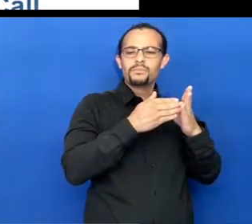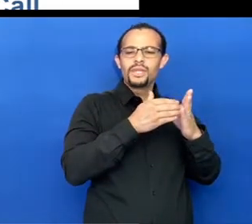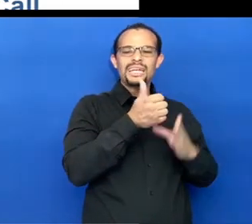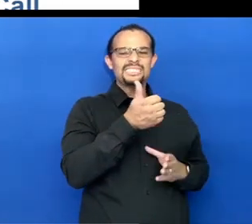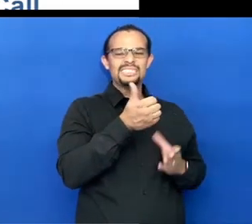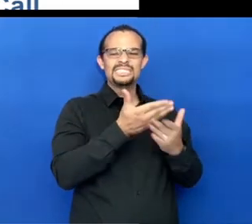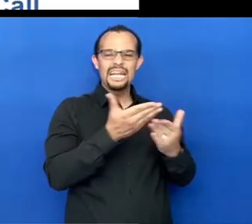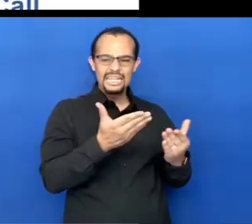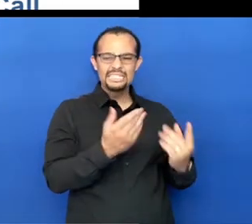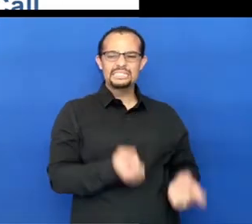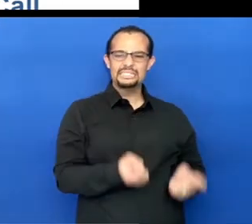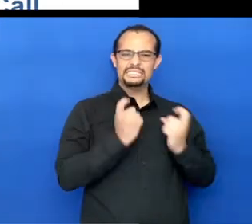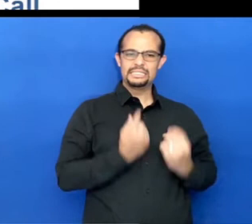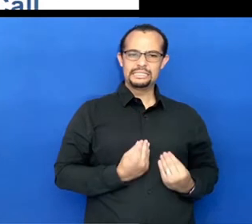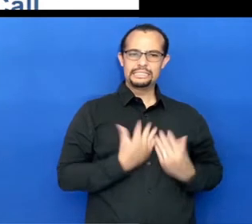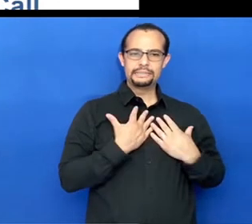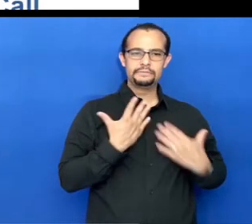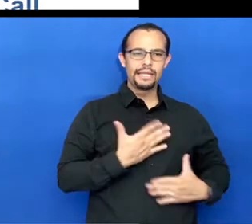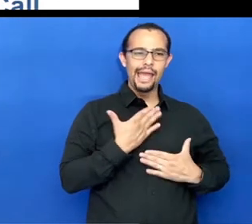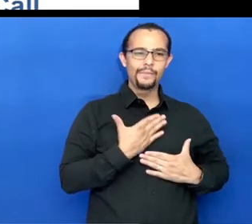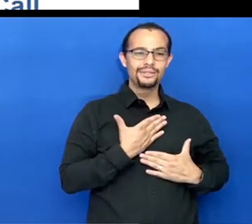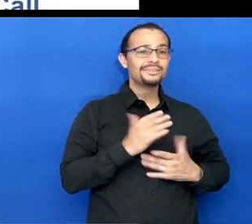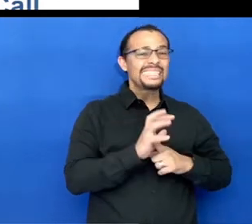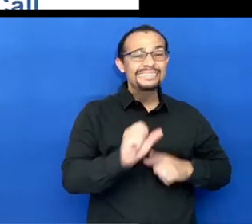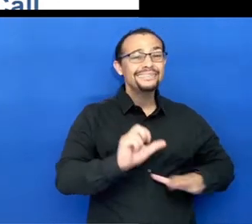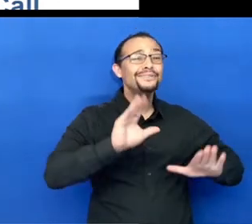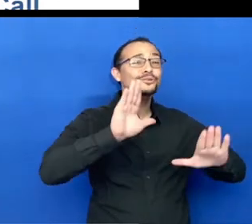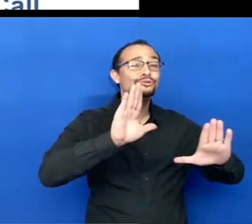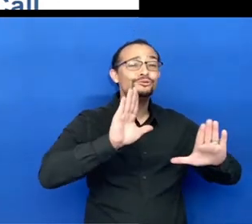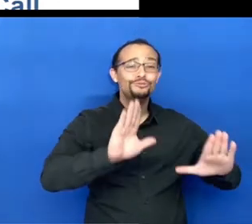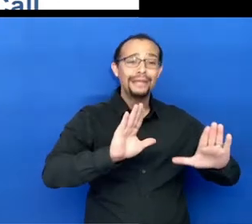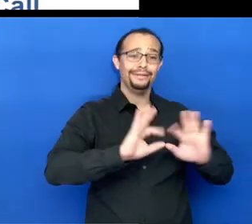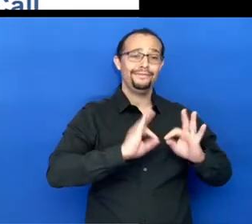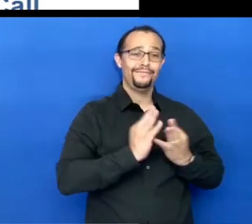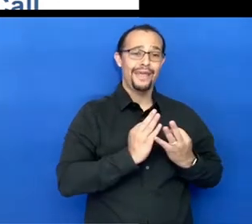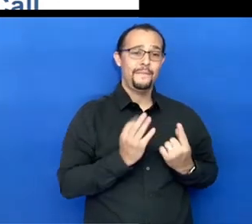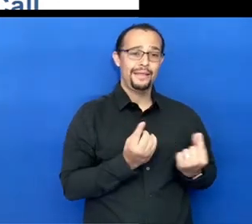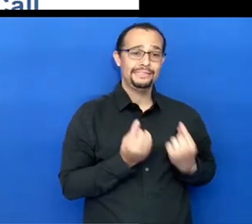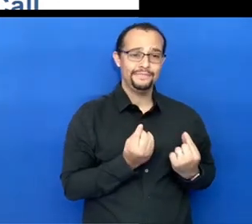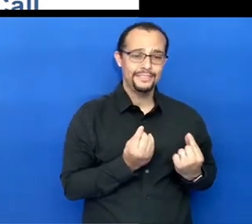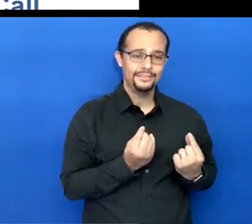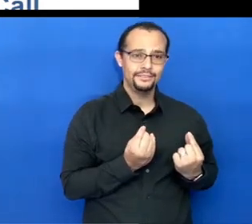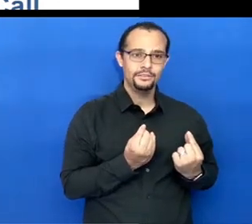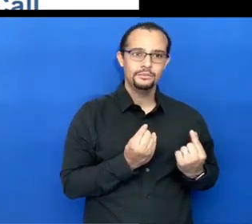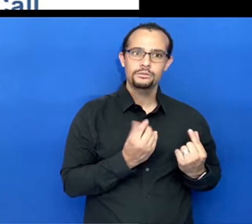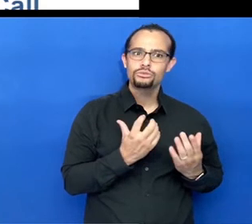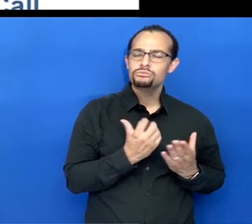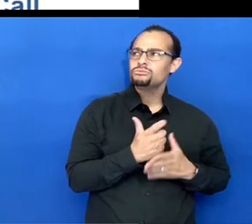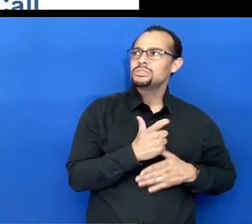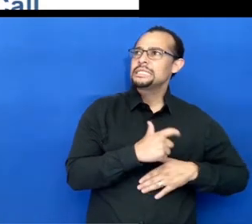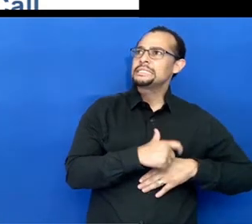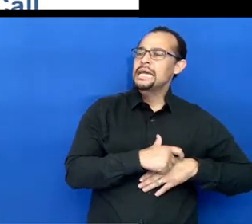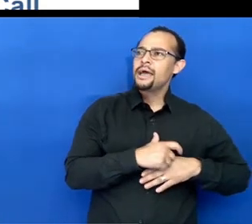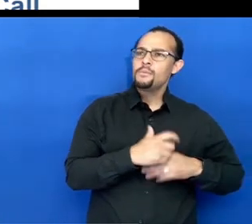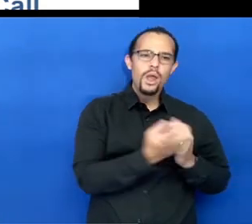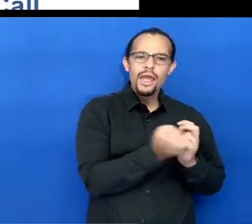10. This can be an awesome family activity to take the time to think about those things